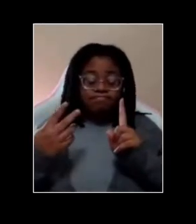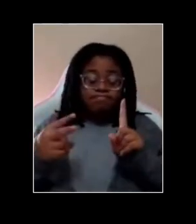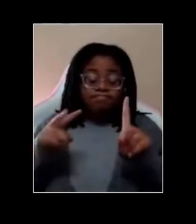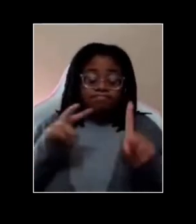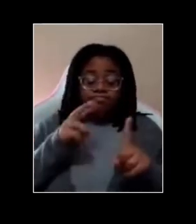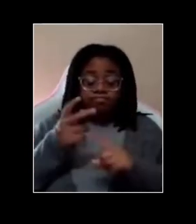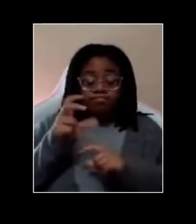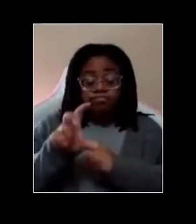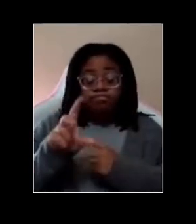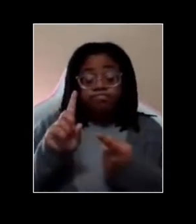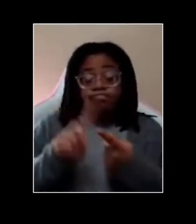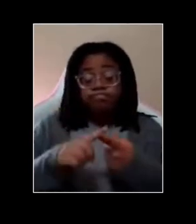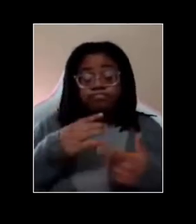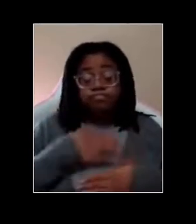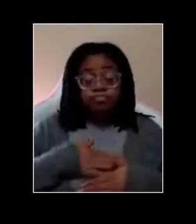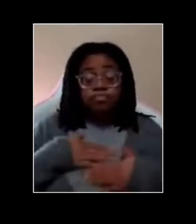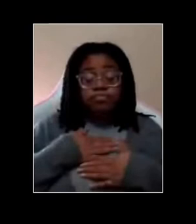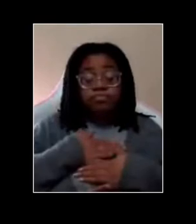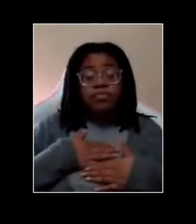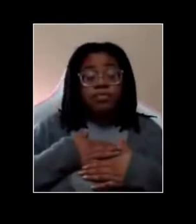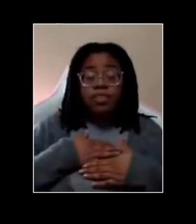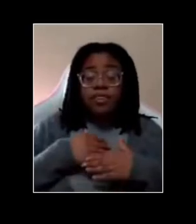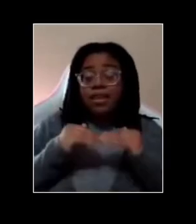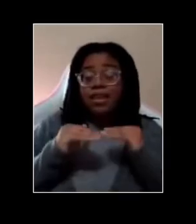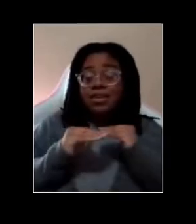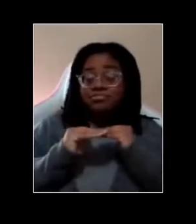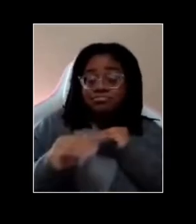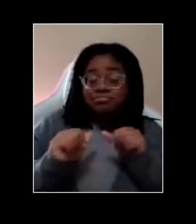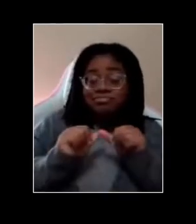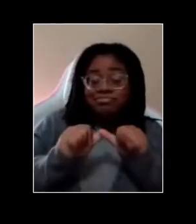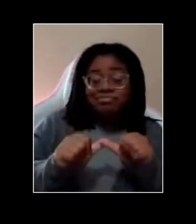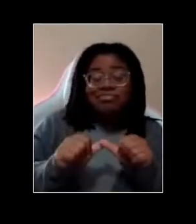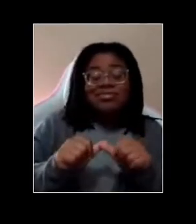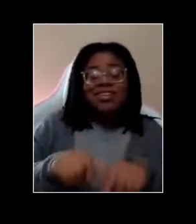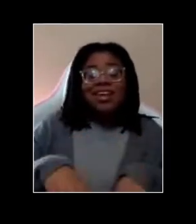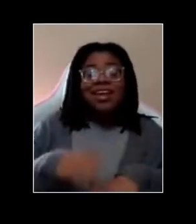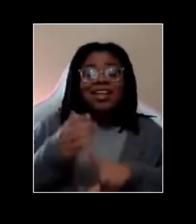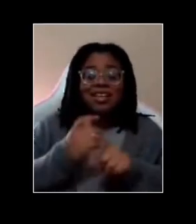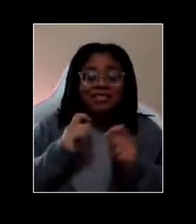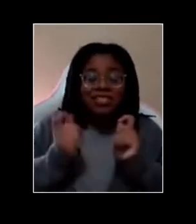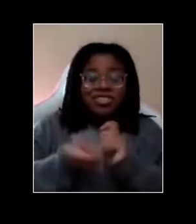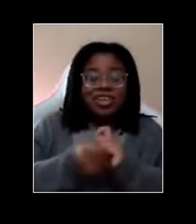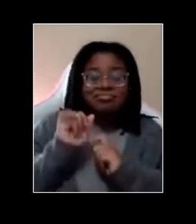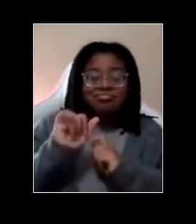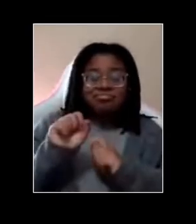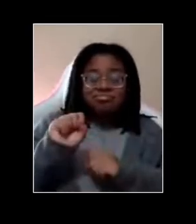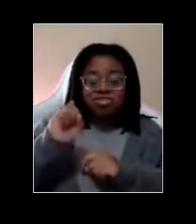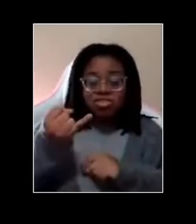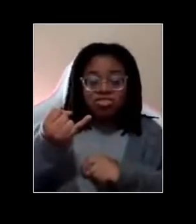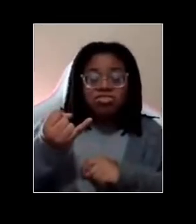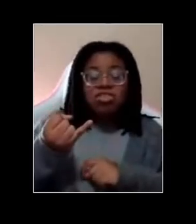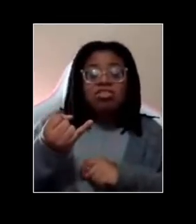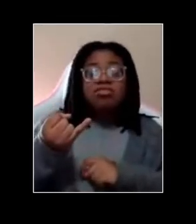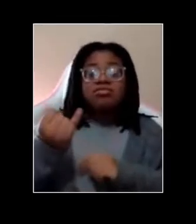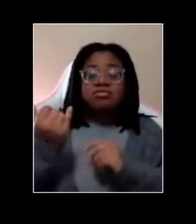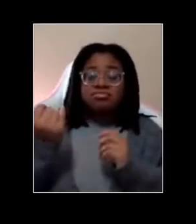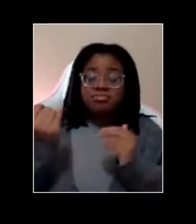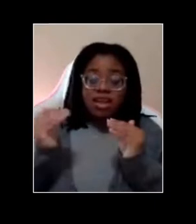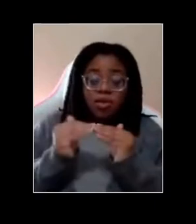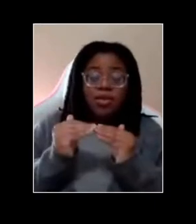towards recreationists' ability to adapt to climate change, and that's to do with social justice, equity,